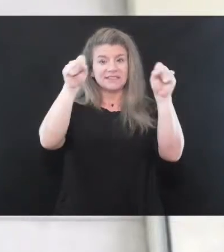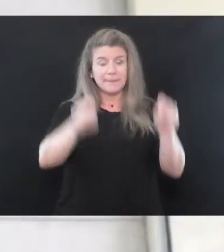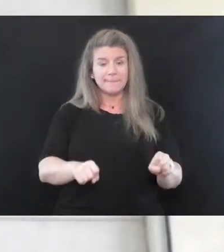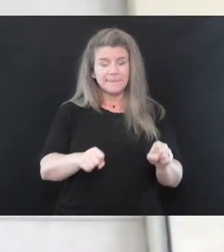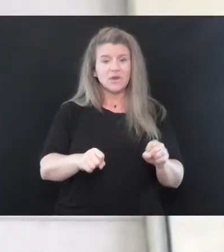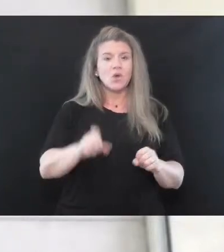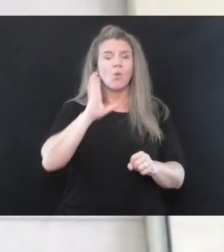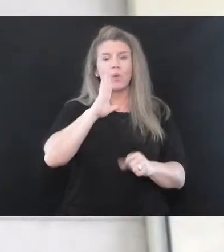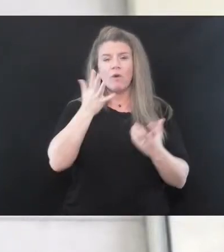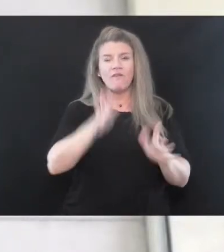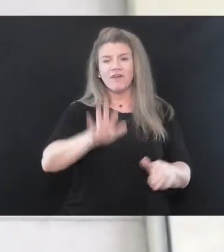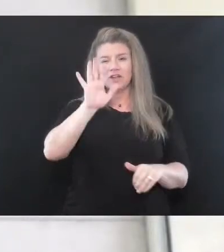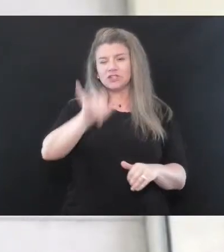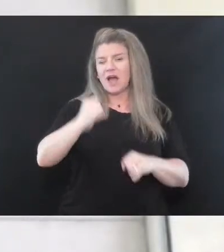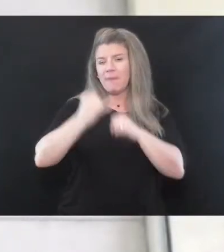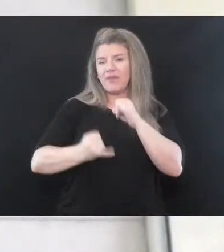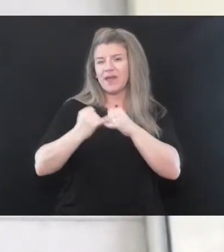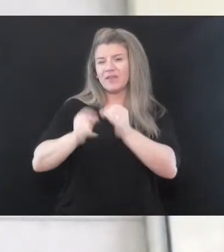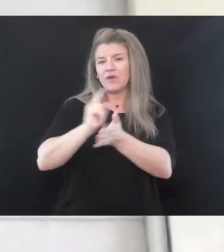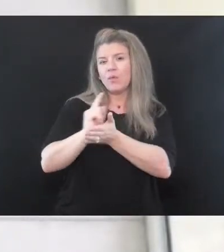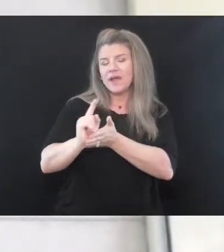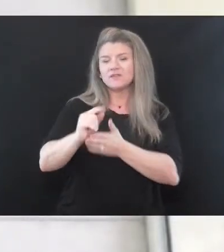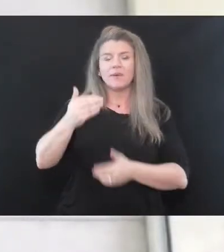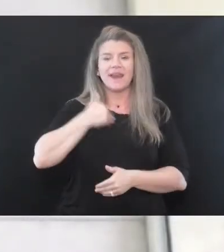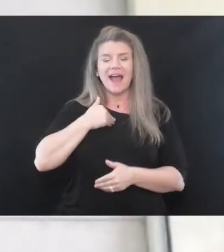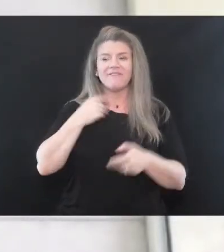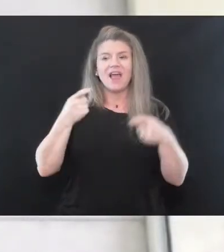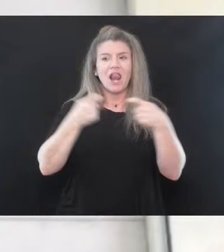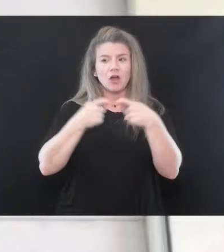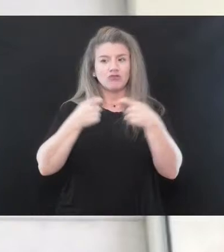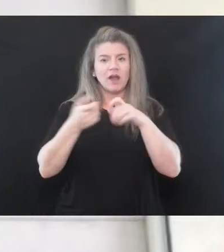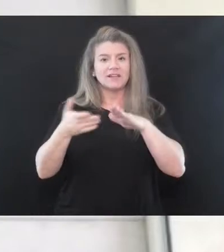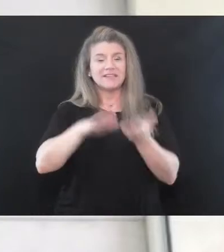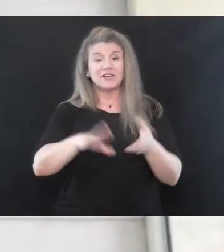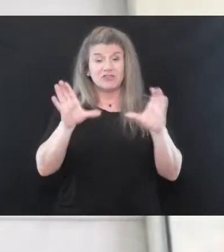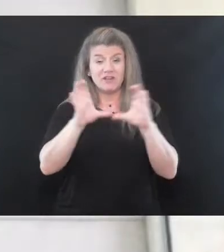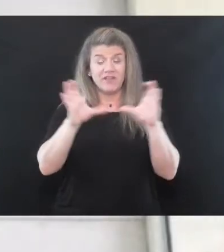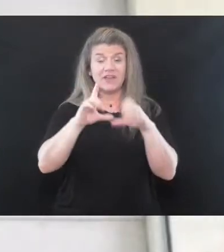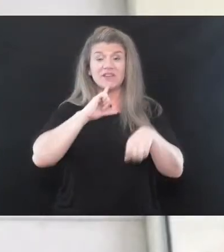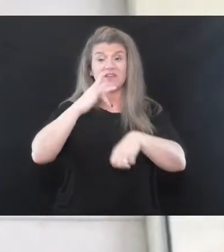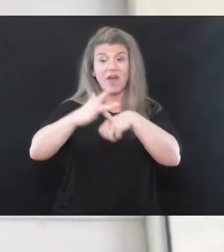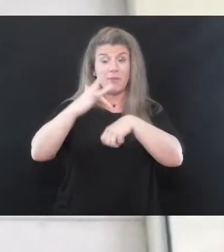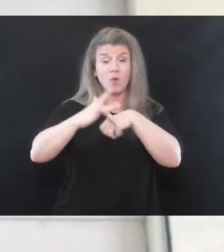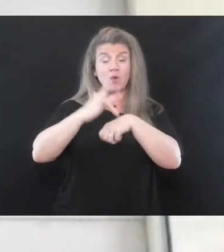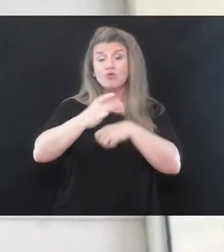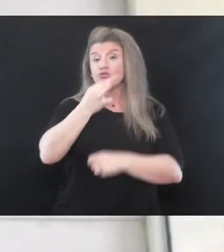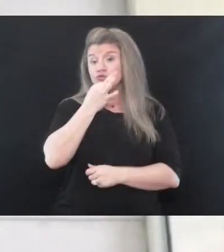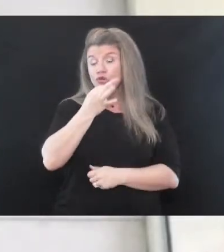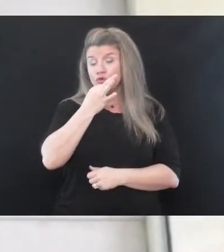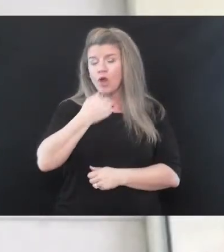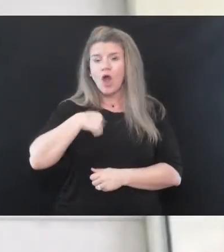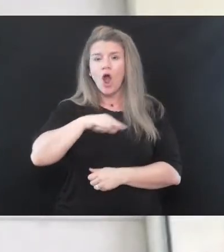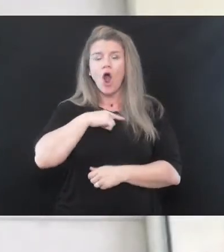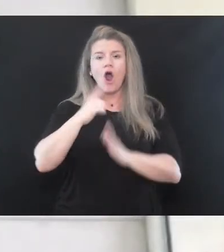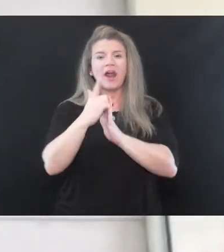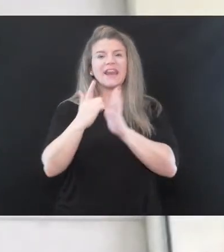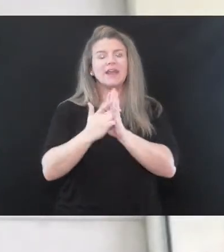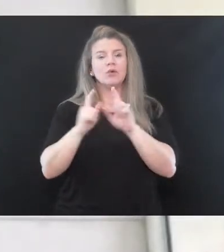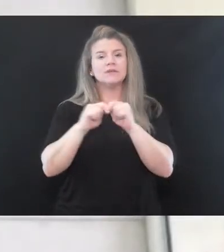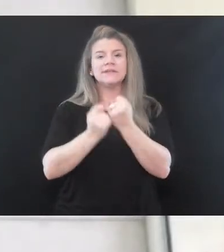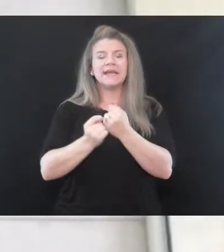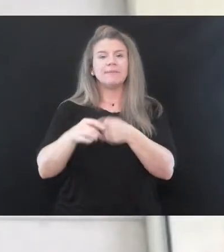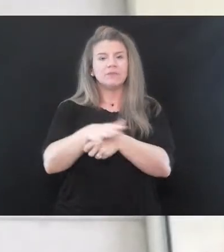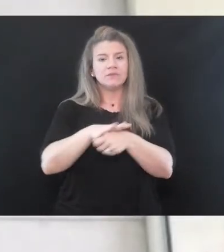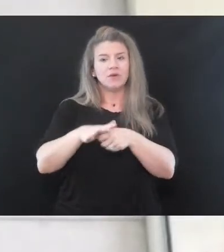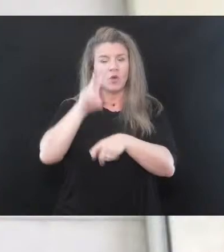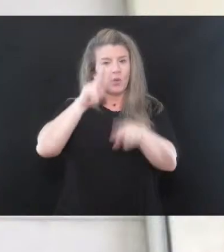to complete that by the end of this week so that we can have electronic death certificates available hopefully soon. Our legal team is reviewing those documents, but that's just a